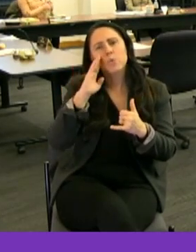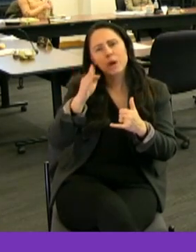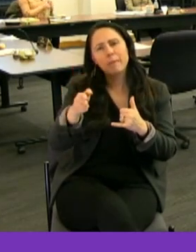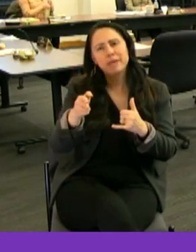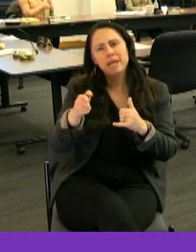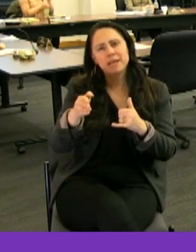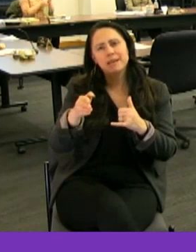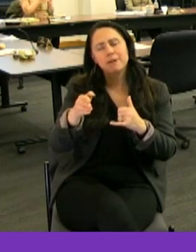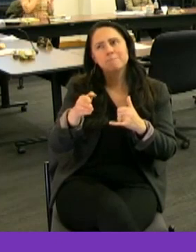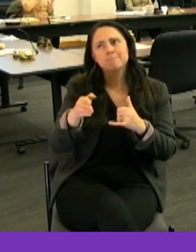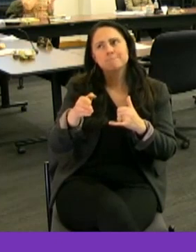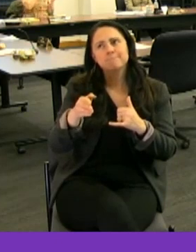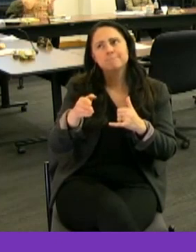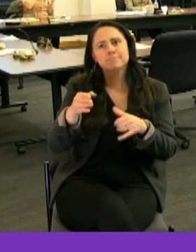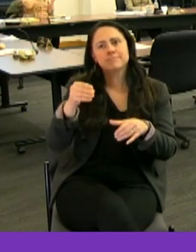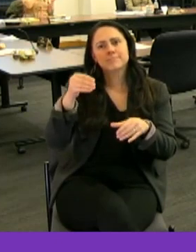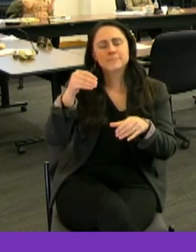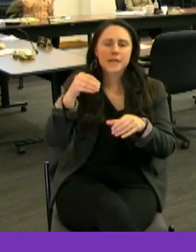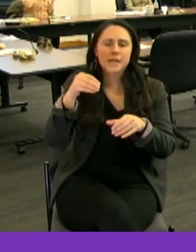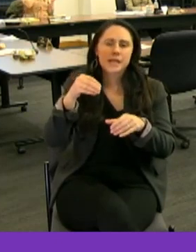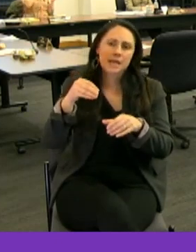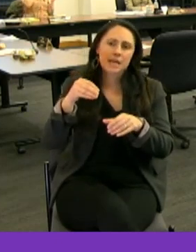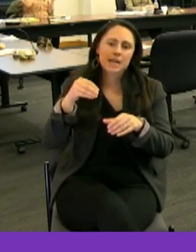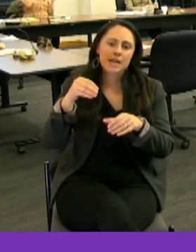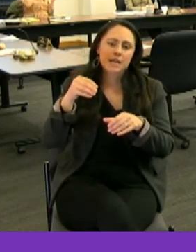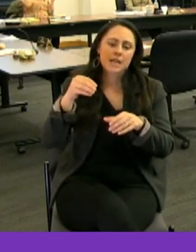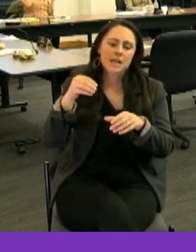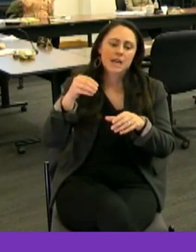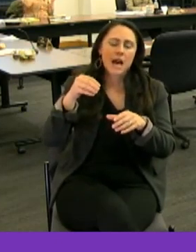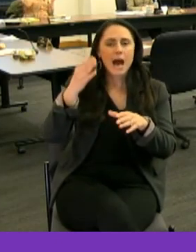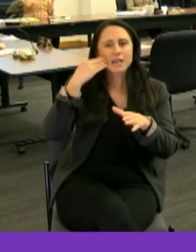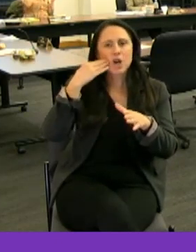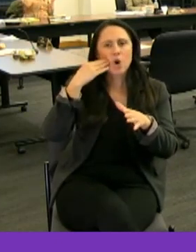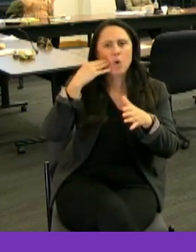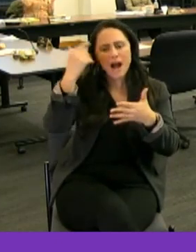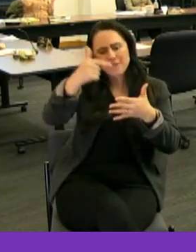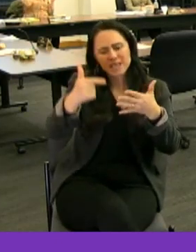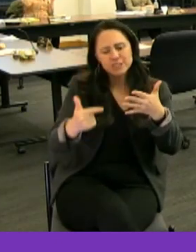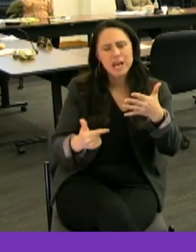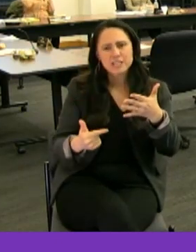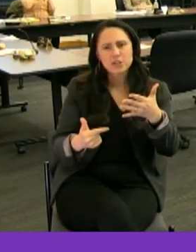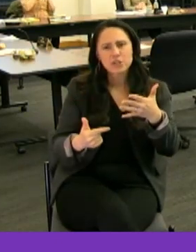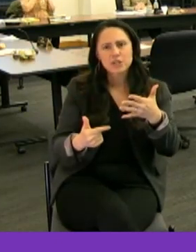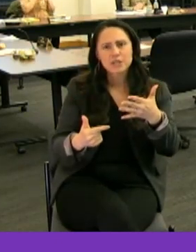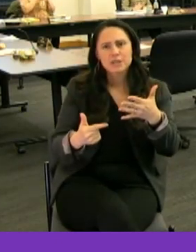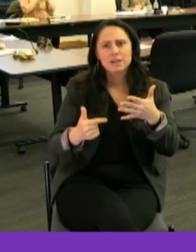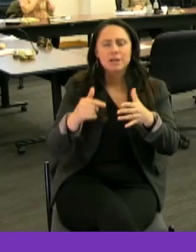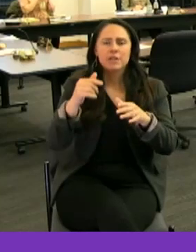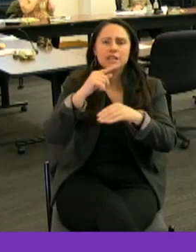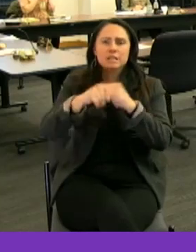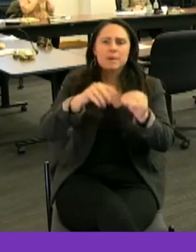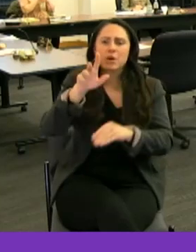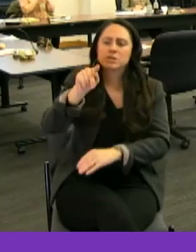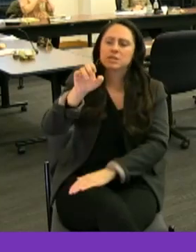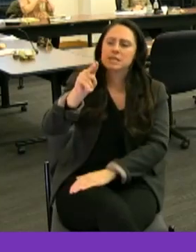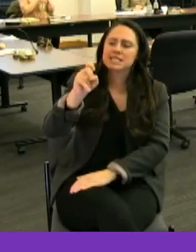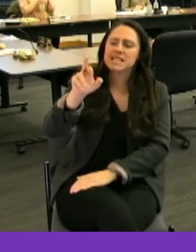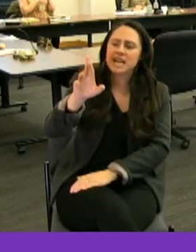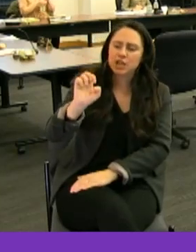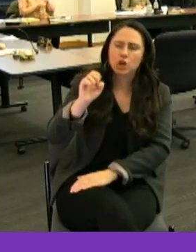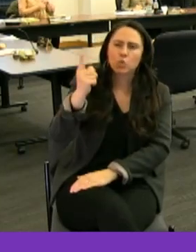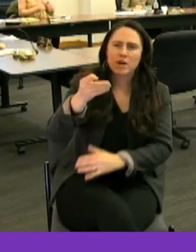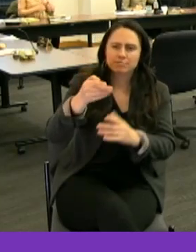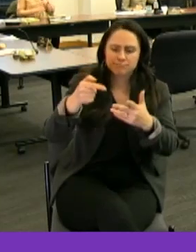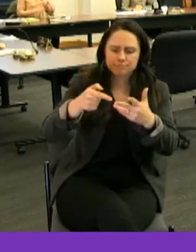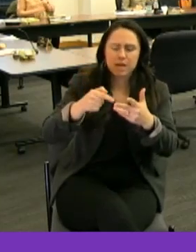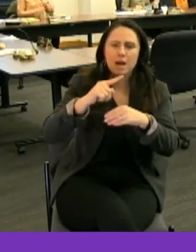be in the consent agenda. There's an item on tenure, etc. I just want to